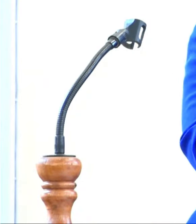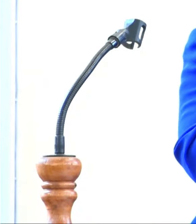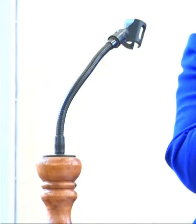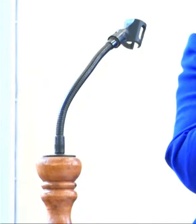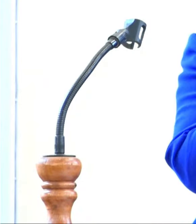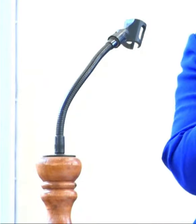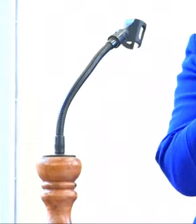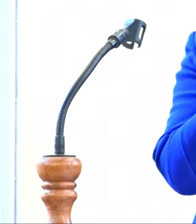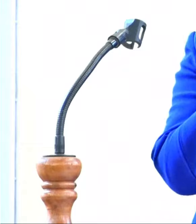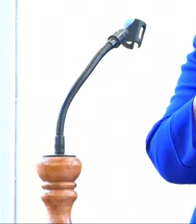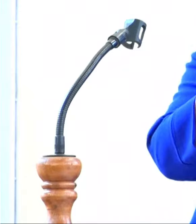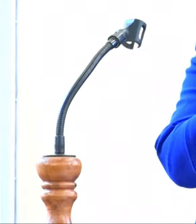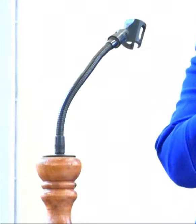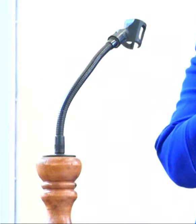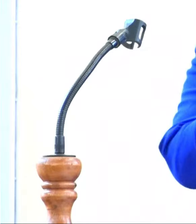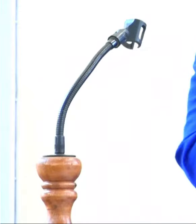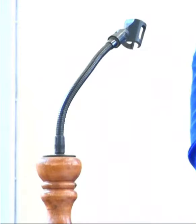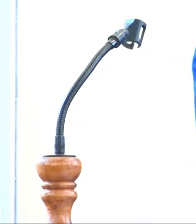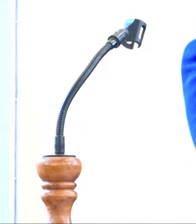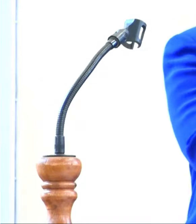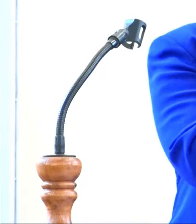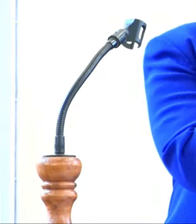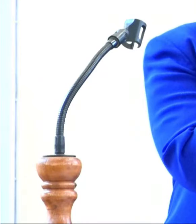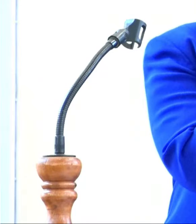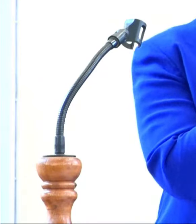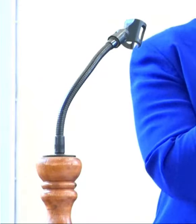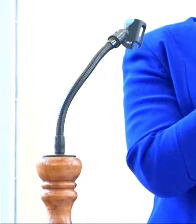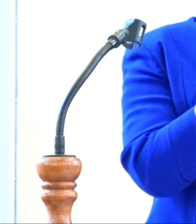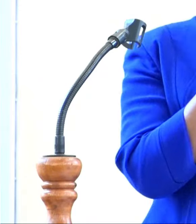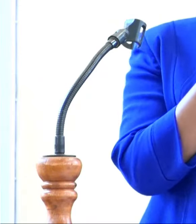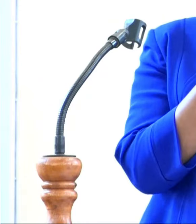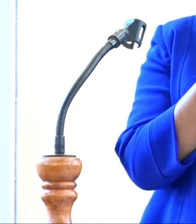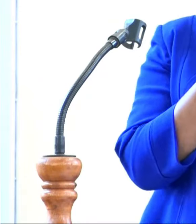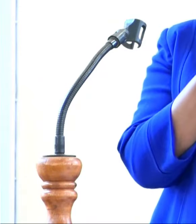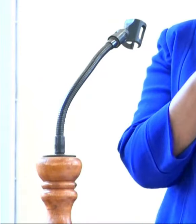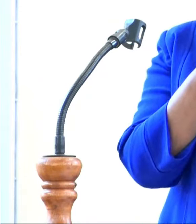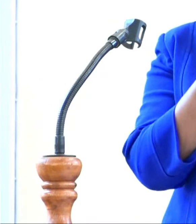si lazima. We have forgotten where we have come from. We